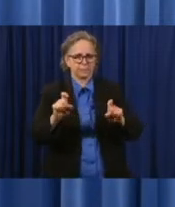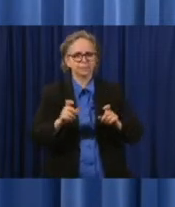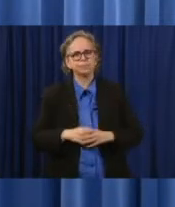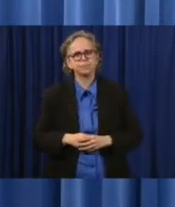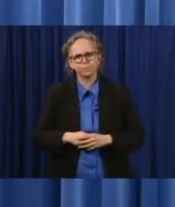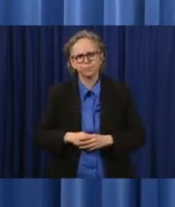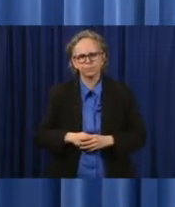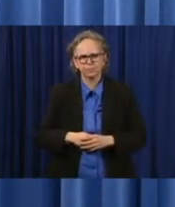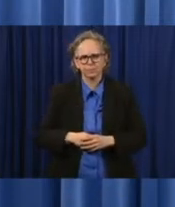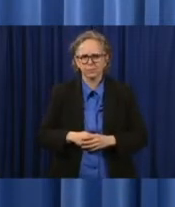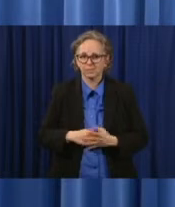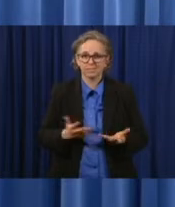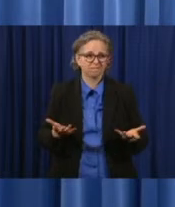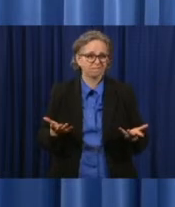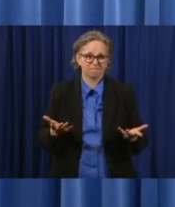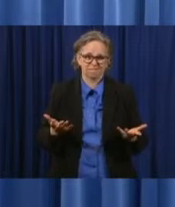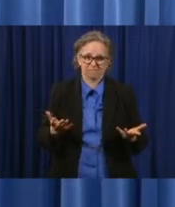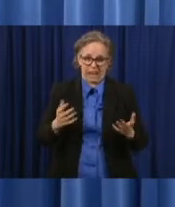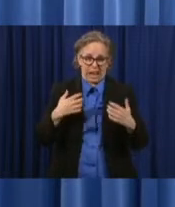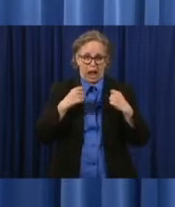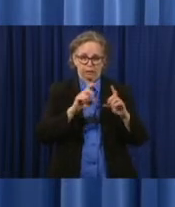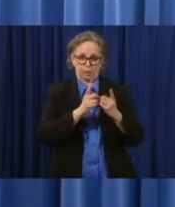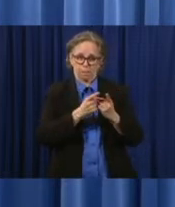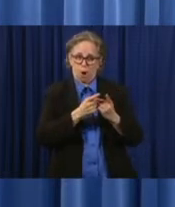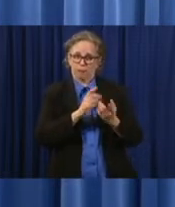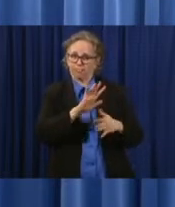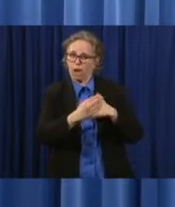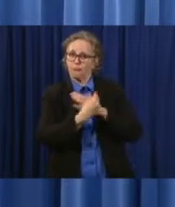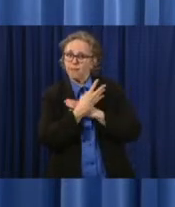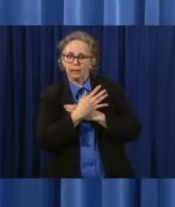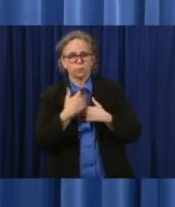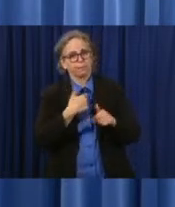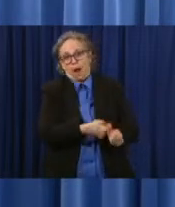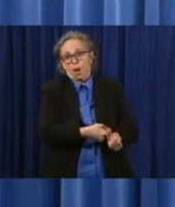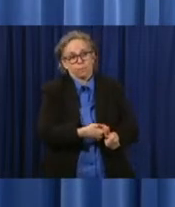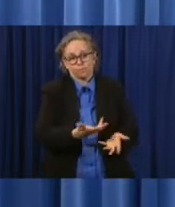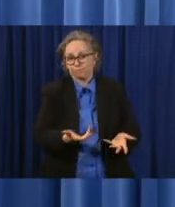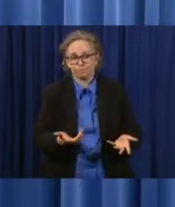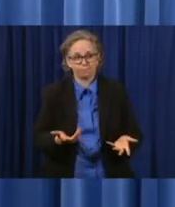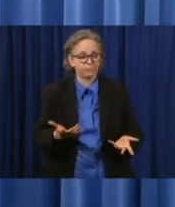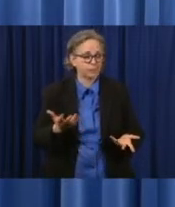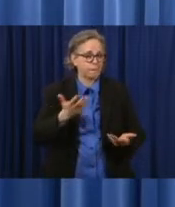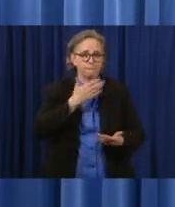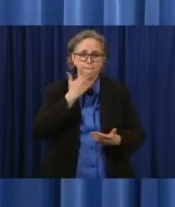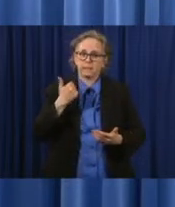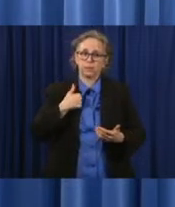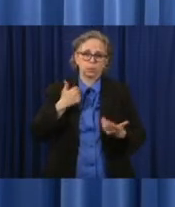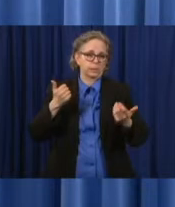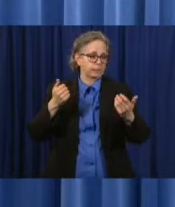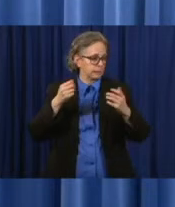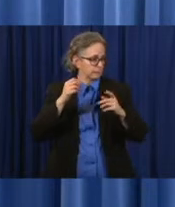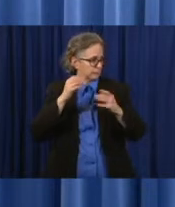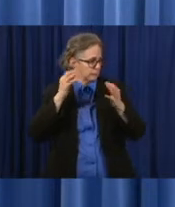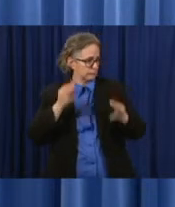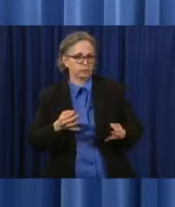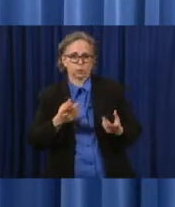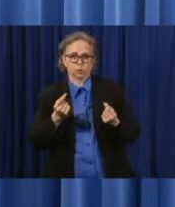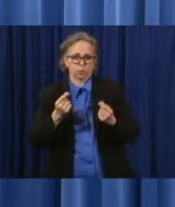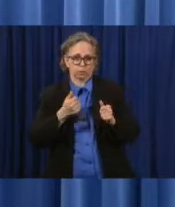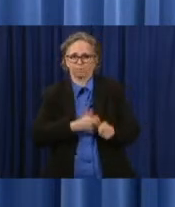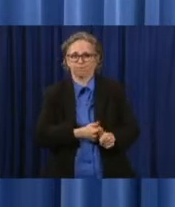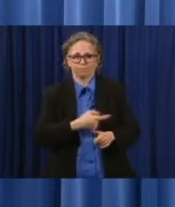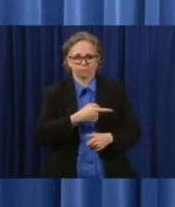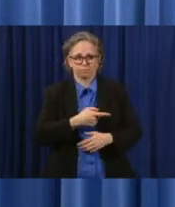health department and the best medical advice we can get about testing. If testing helps with